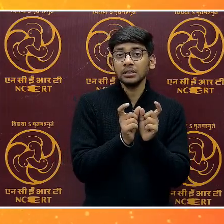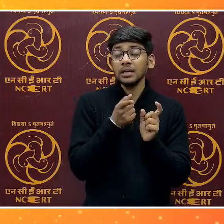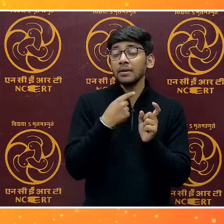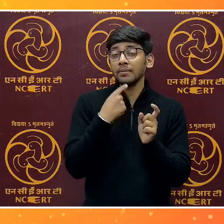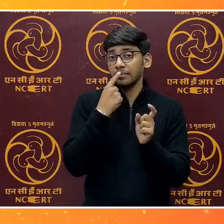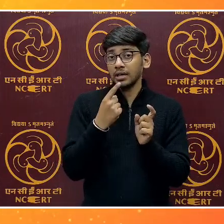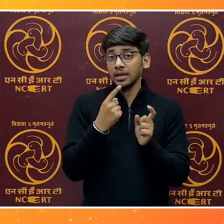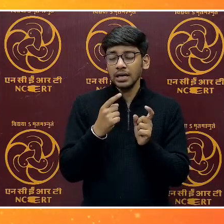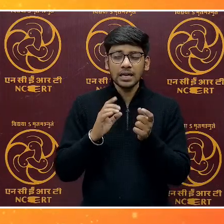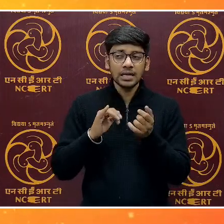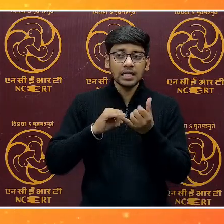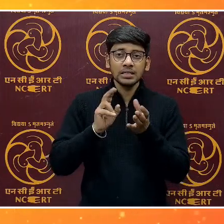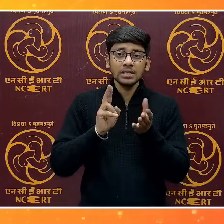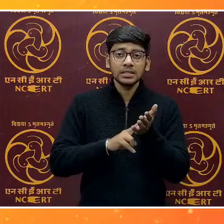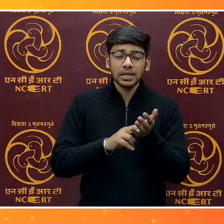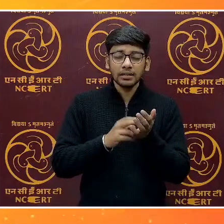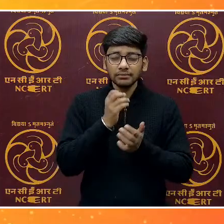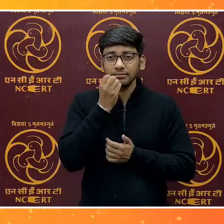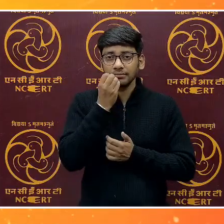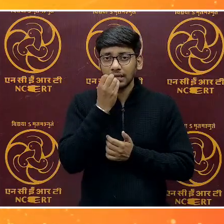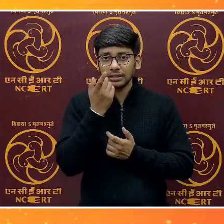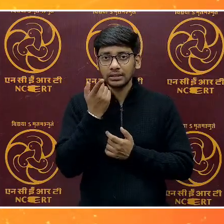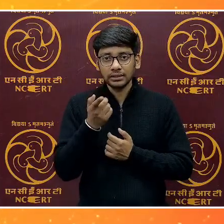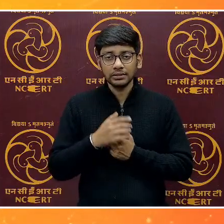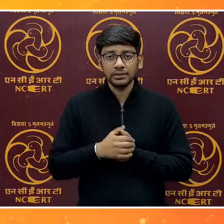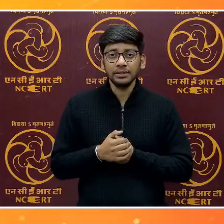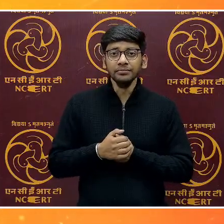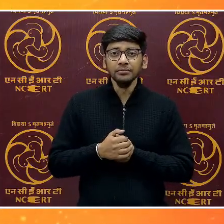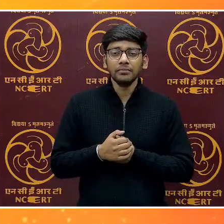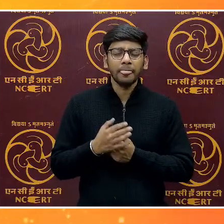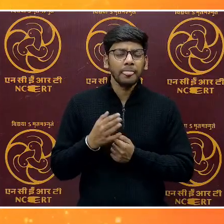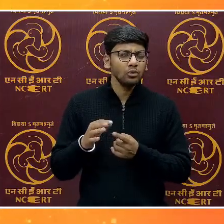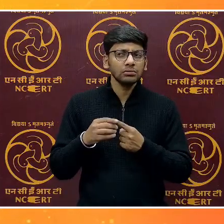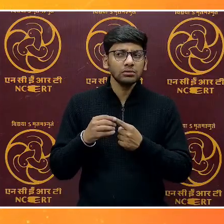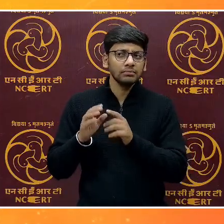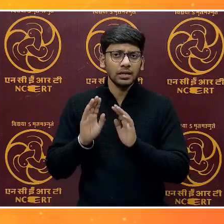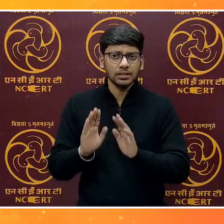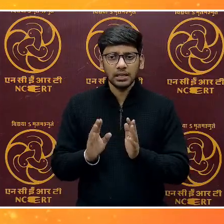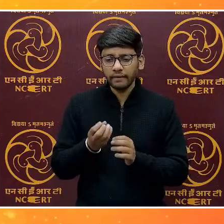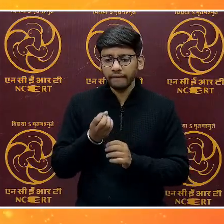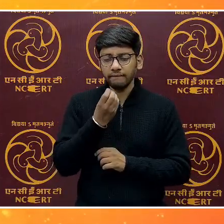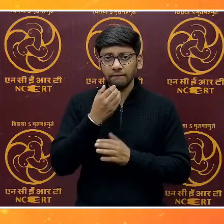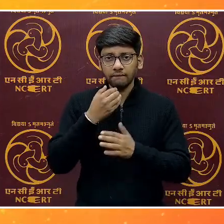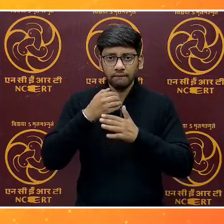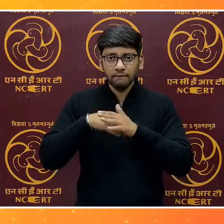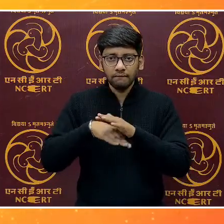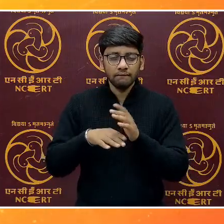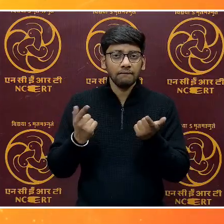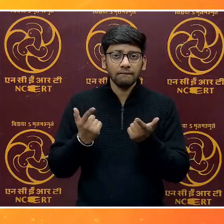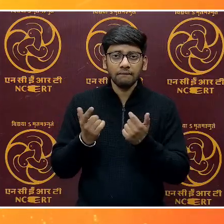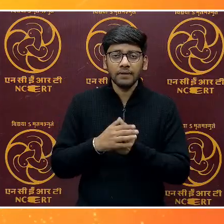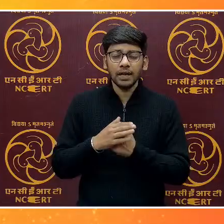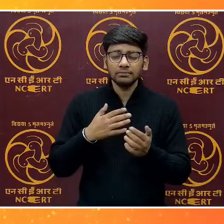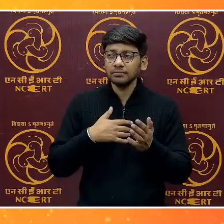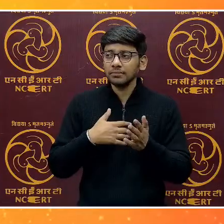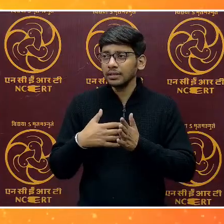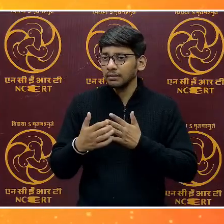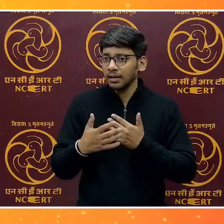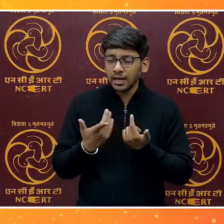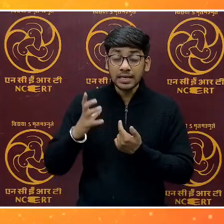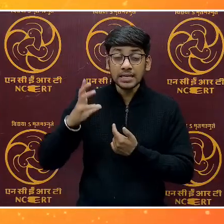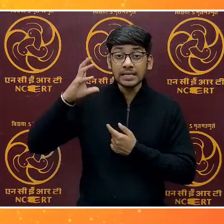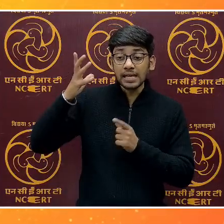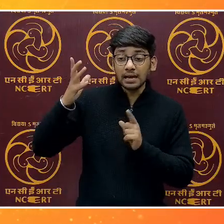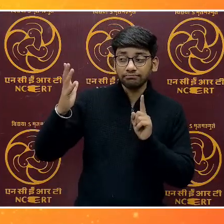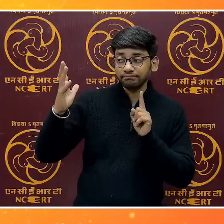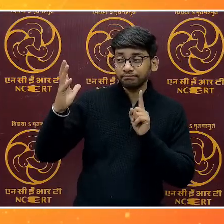it's one of my favorite flowers. And it's got one speciality. Is it? Yeah. Tell it me about always faces the sun. Yes, that's what